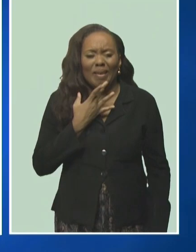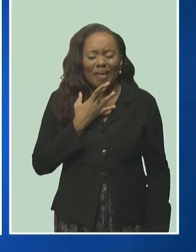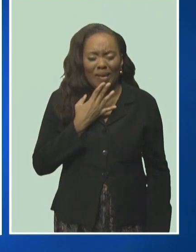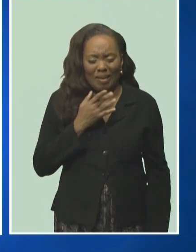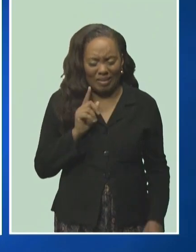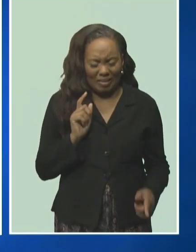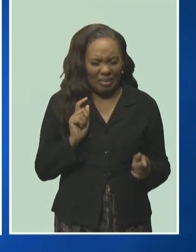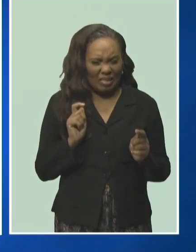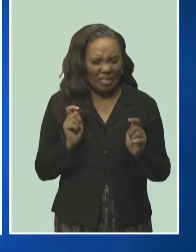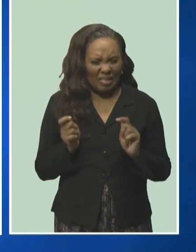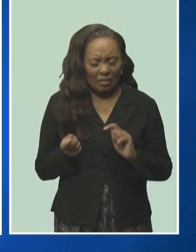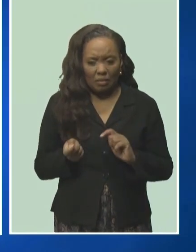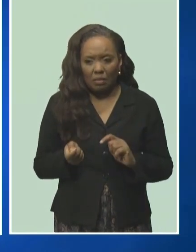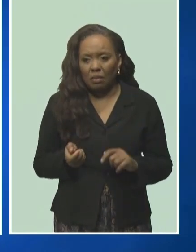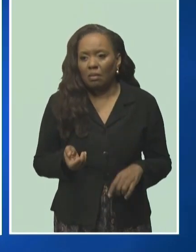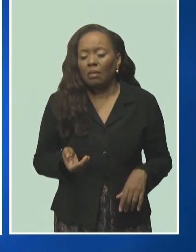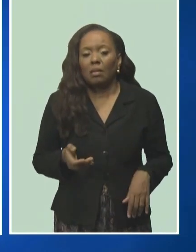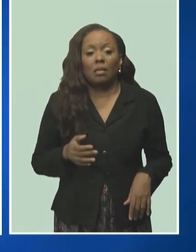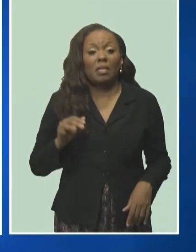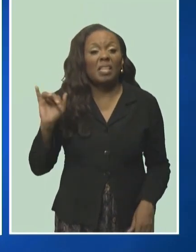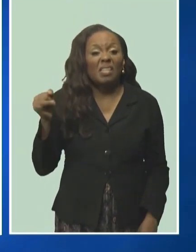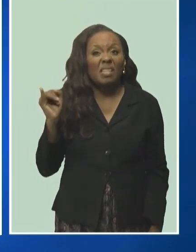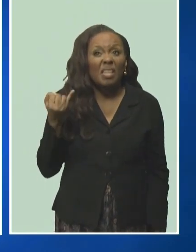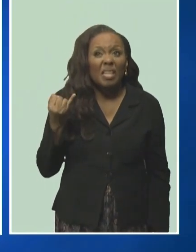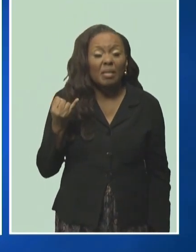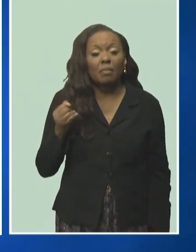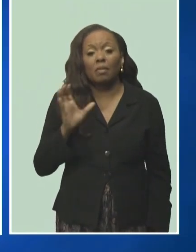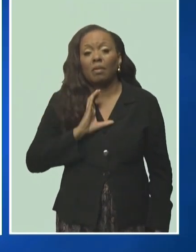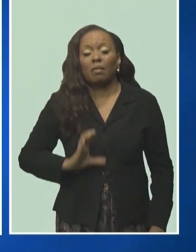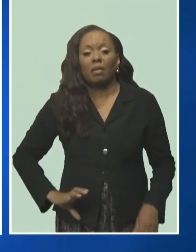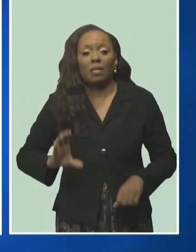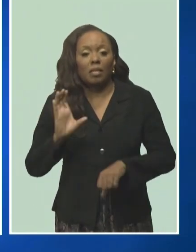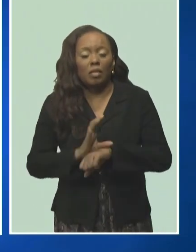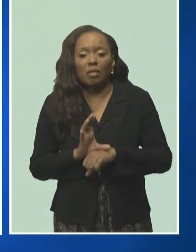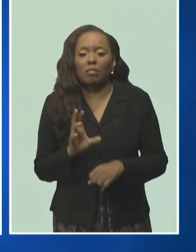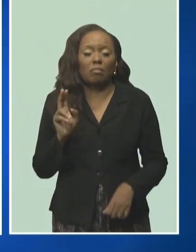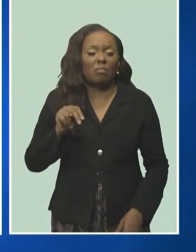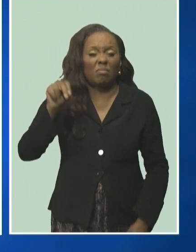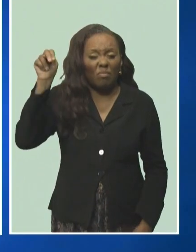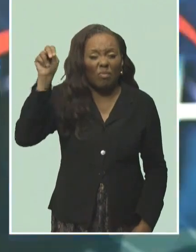north, you have some in St. James, you have some in Christchurch.